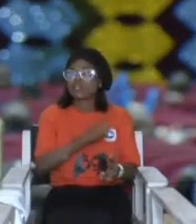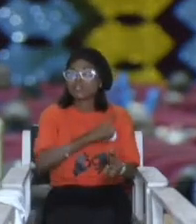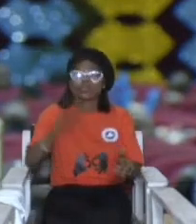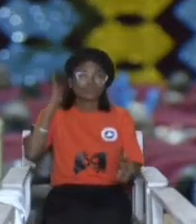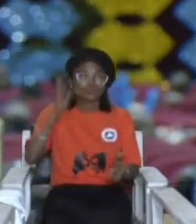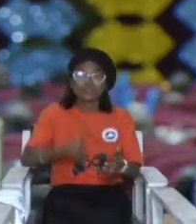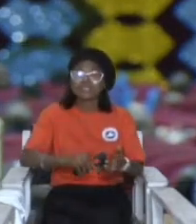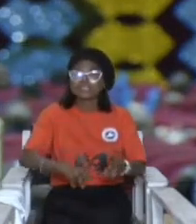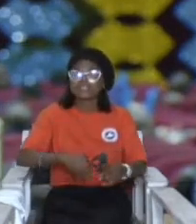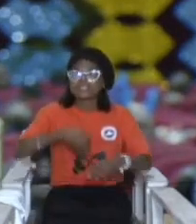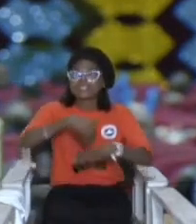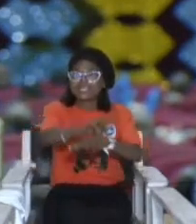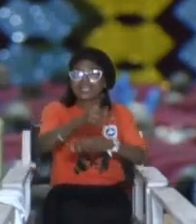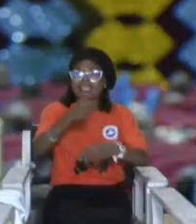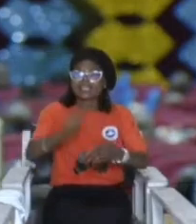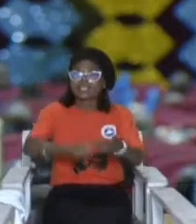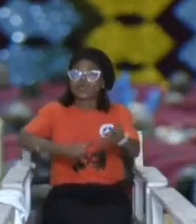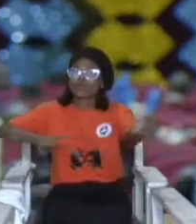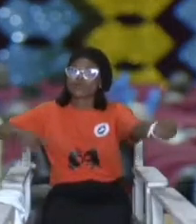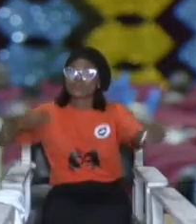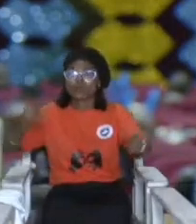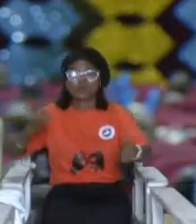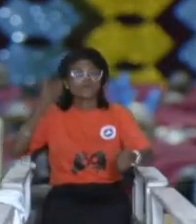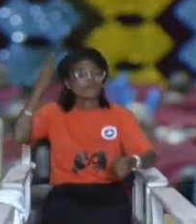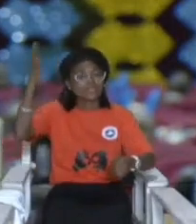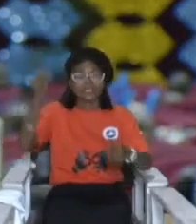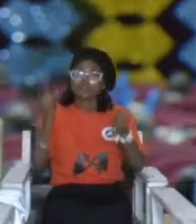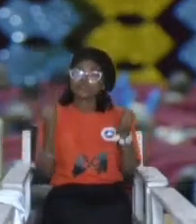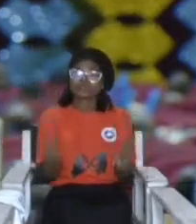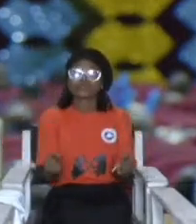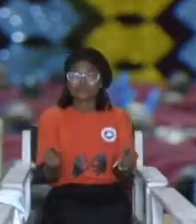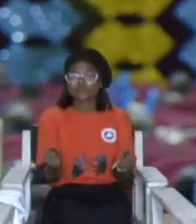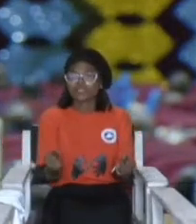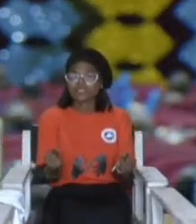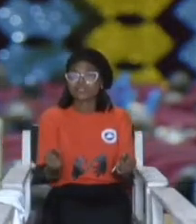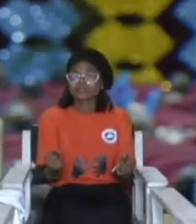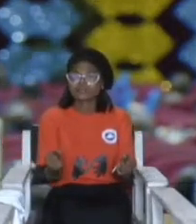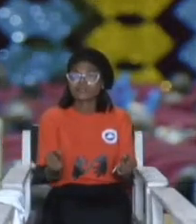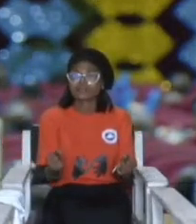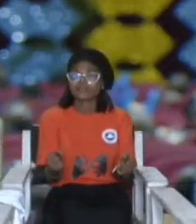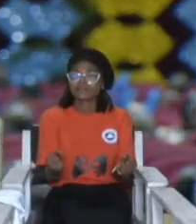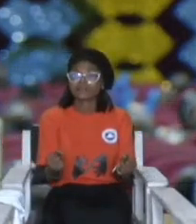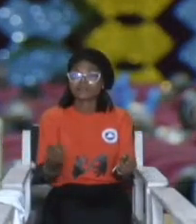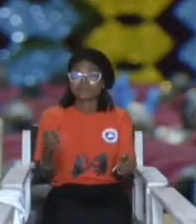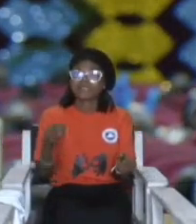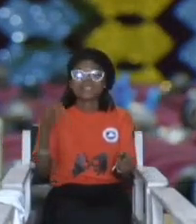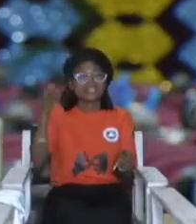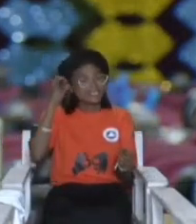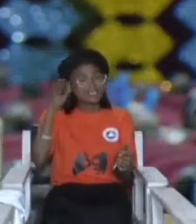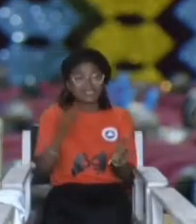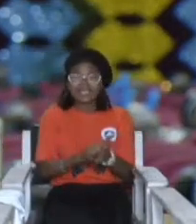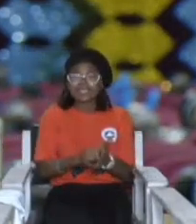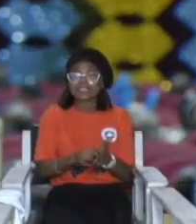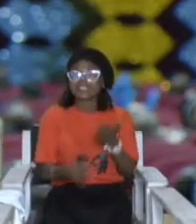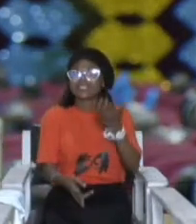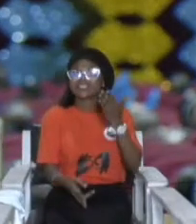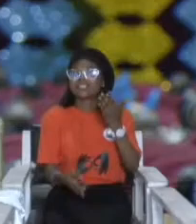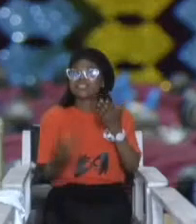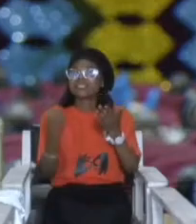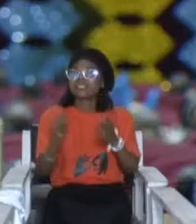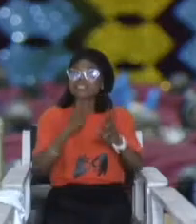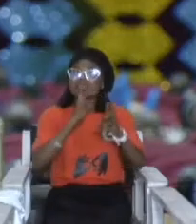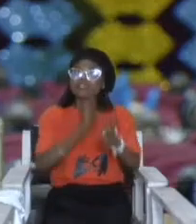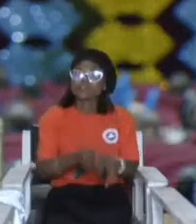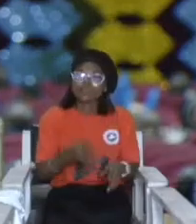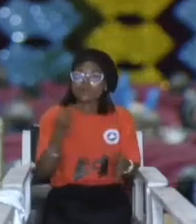strength. And when the Lord sends the rod of thy strength, he said the result of